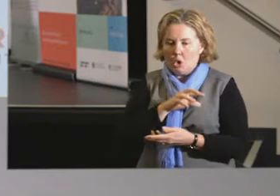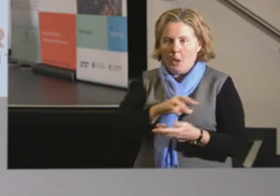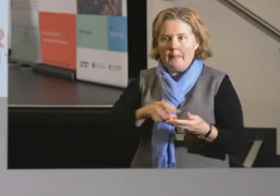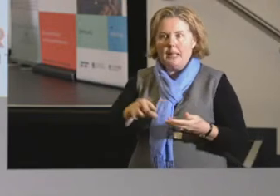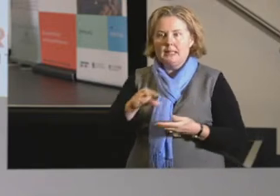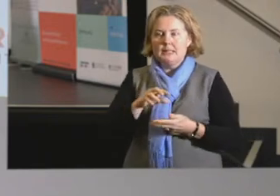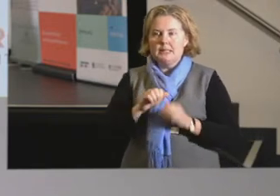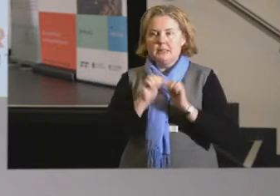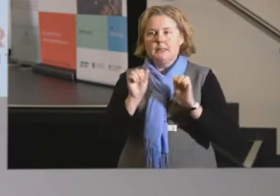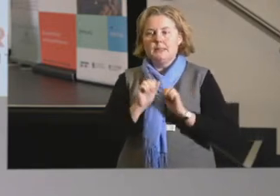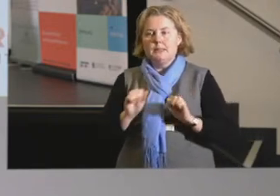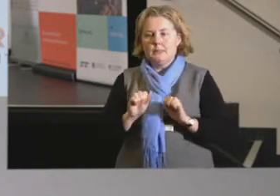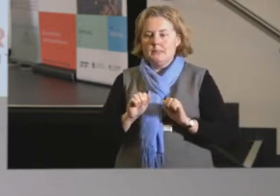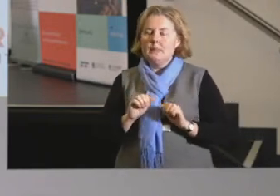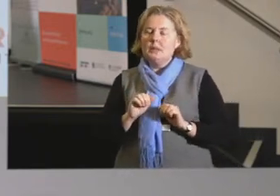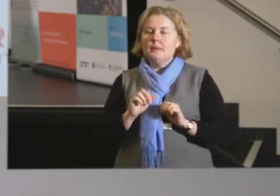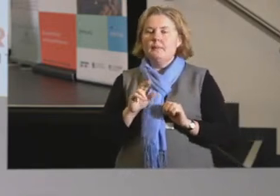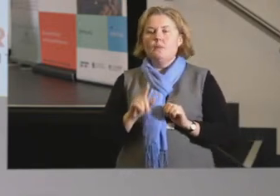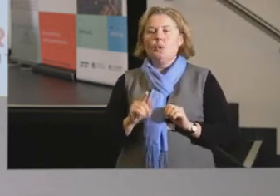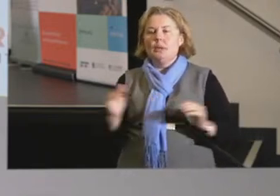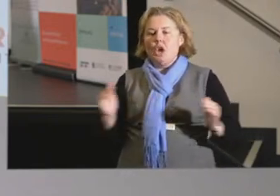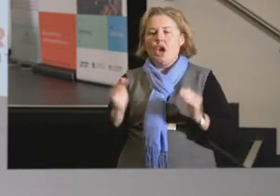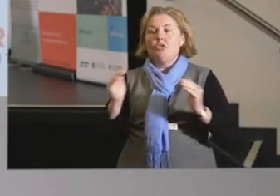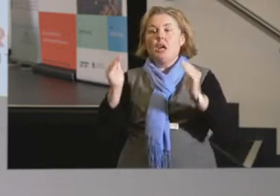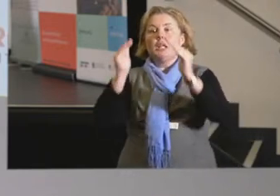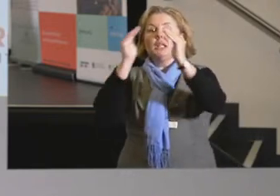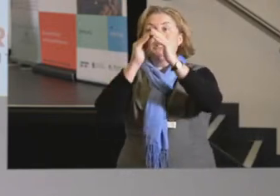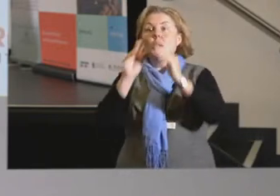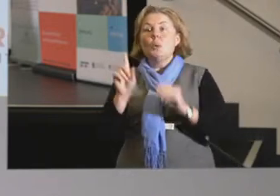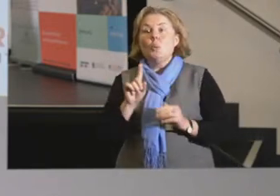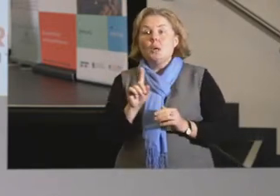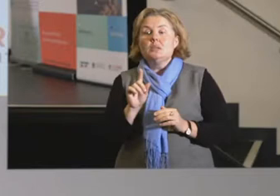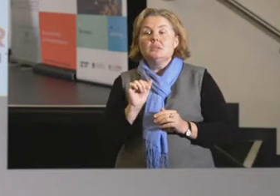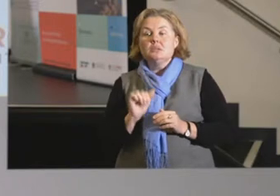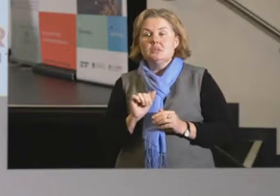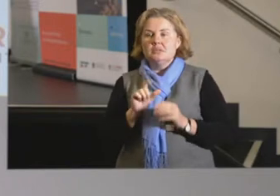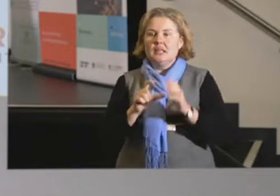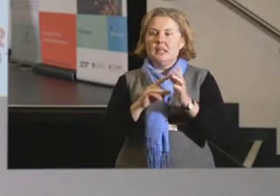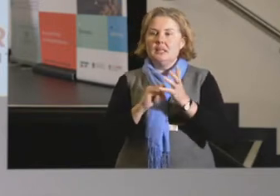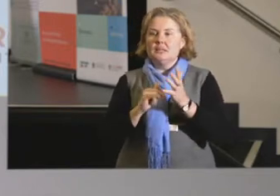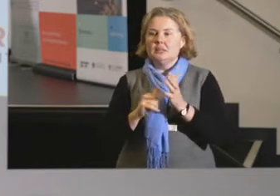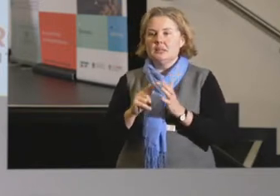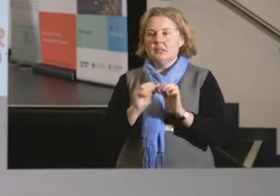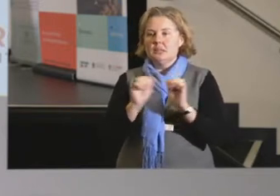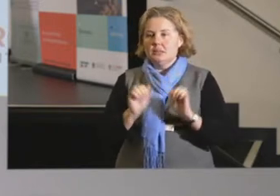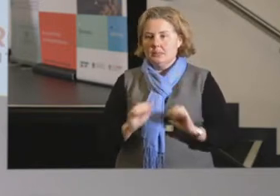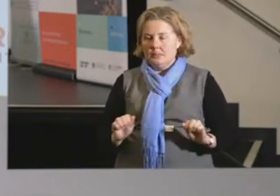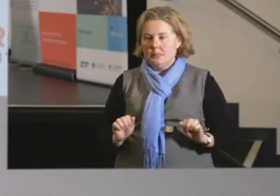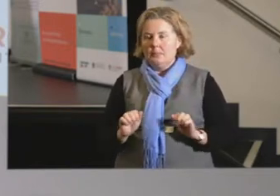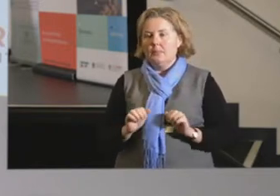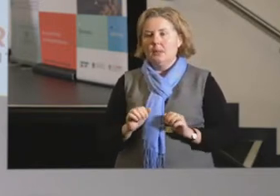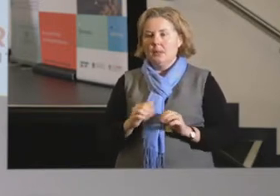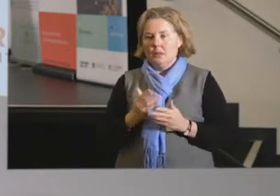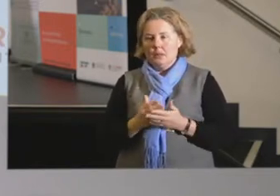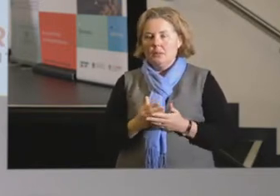social hierarchy, that is the caste system. And the depth to which that has